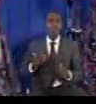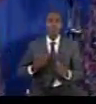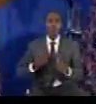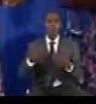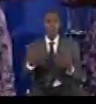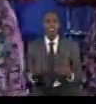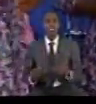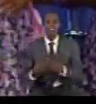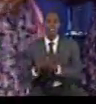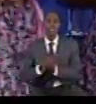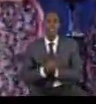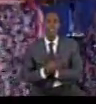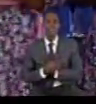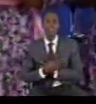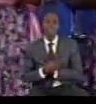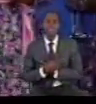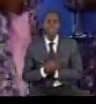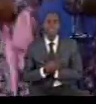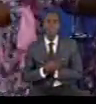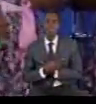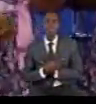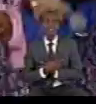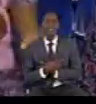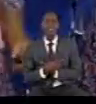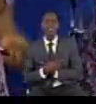soul today.